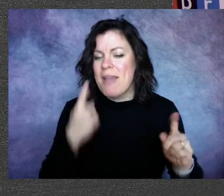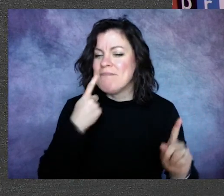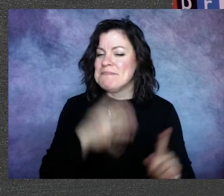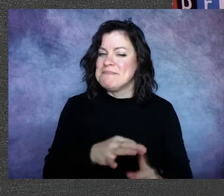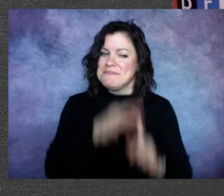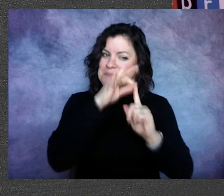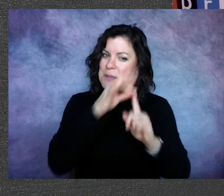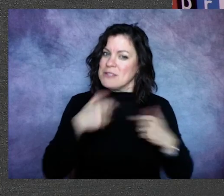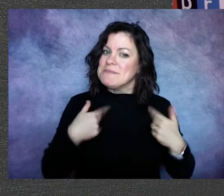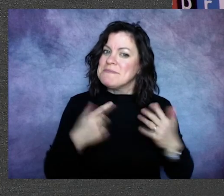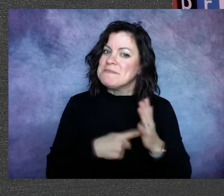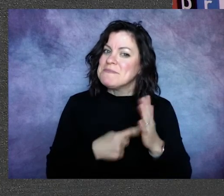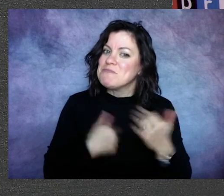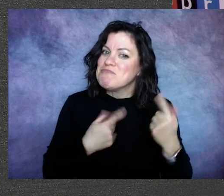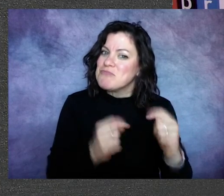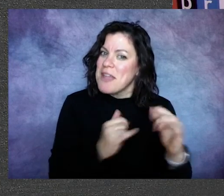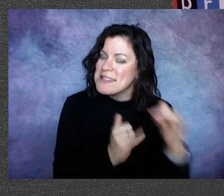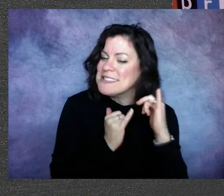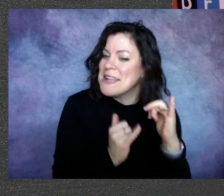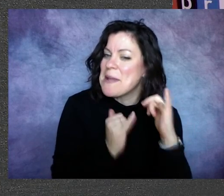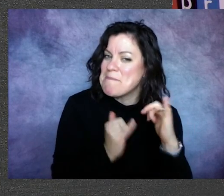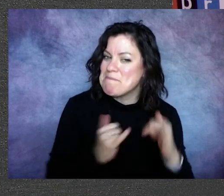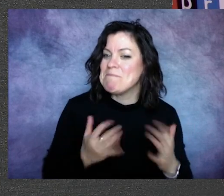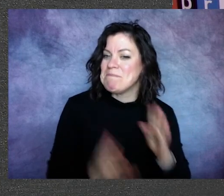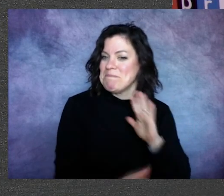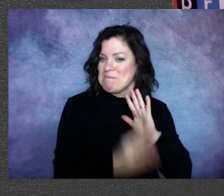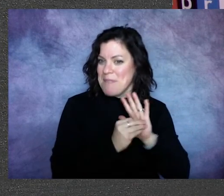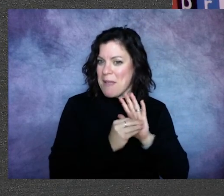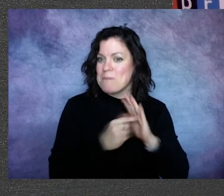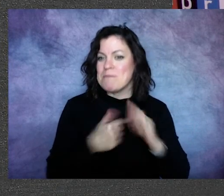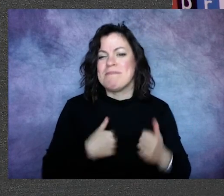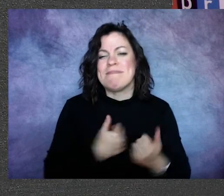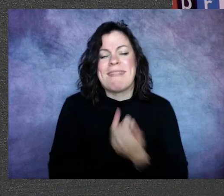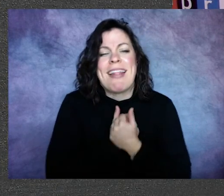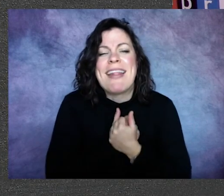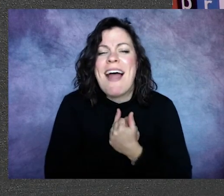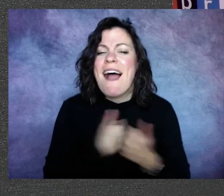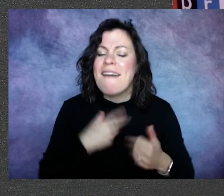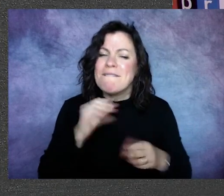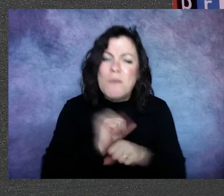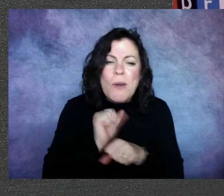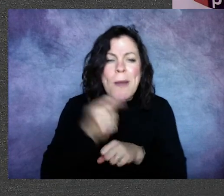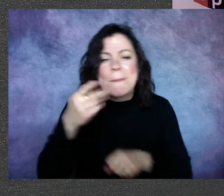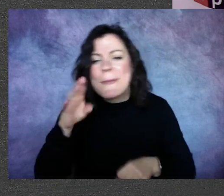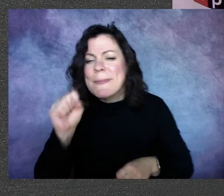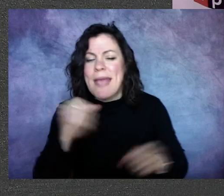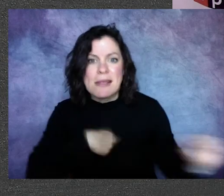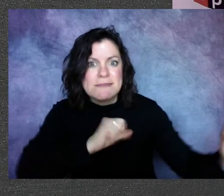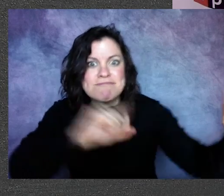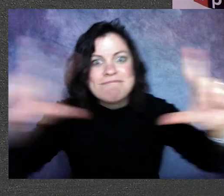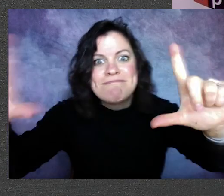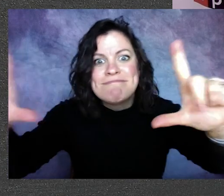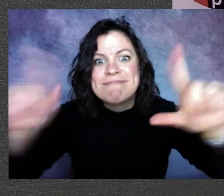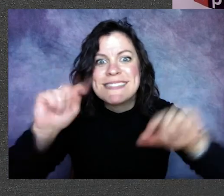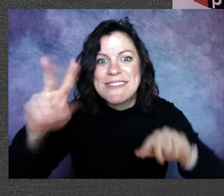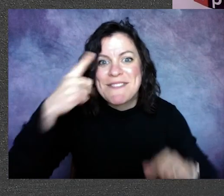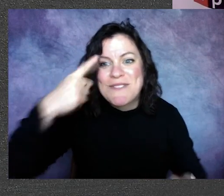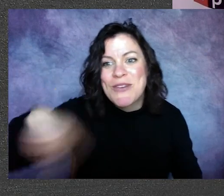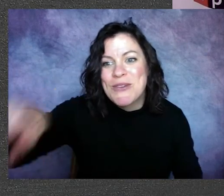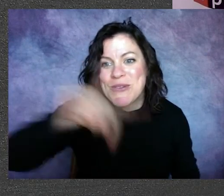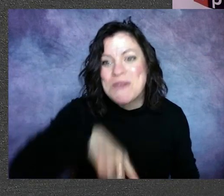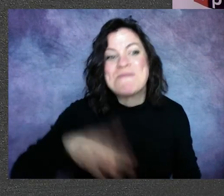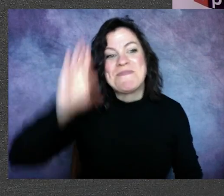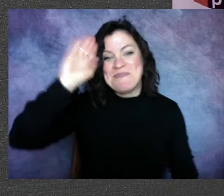try to be a lot like Grover in my life too, and I love bringing PBS Kids friends to you. Hi, my name is Hallie.